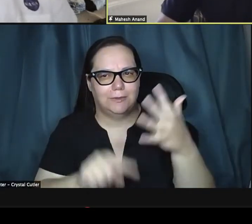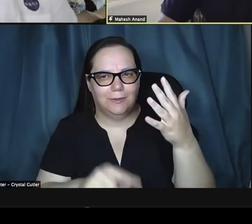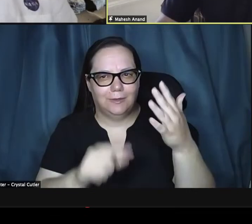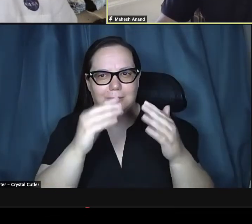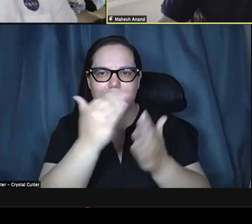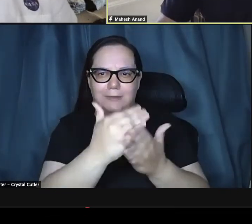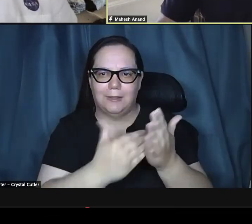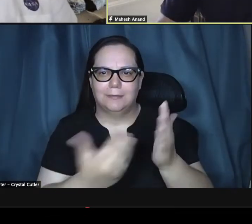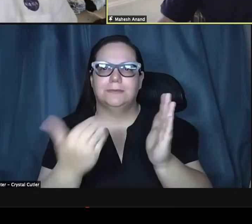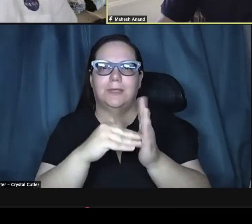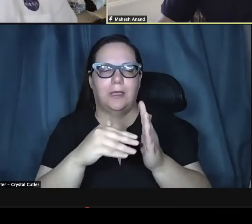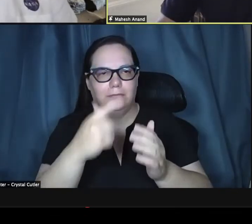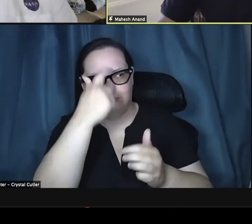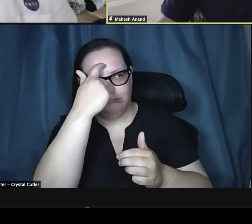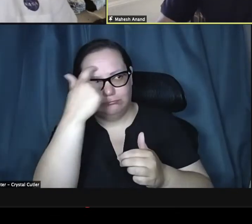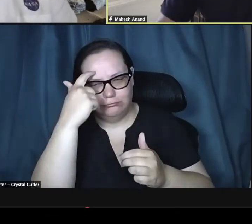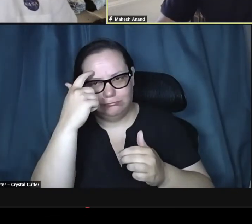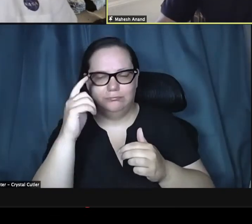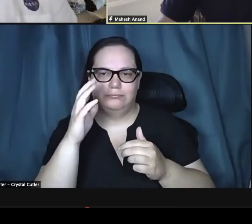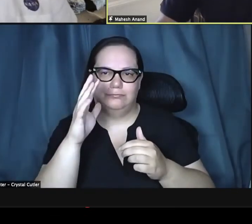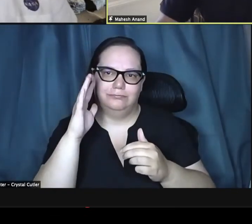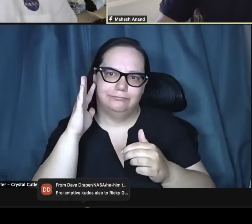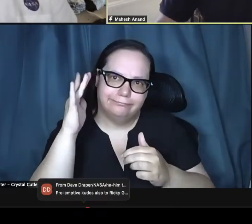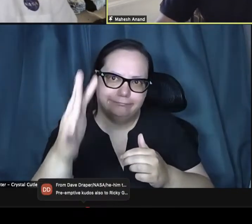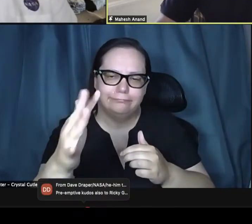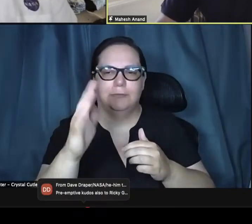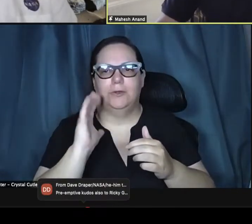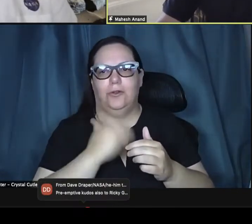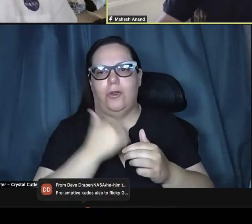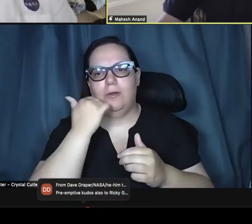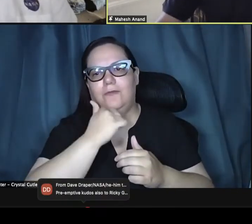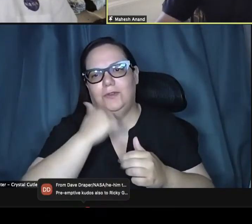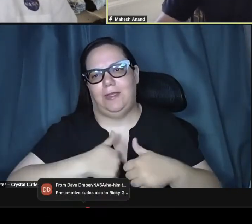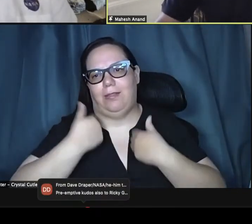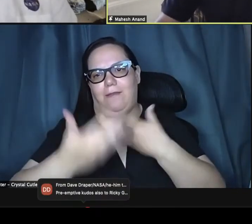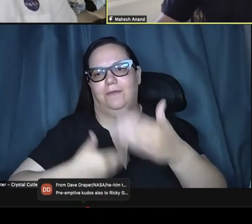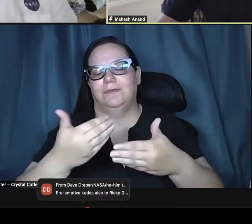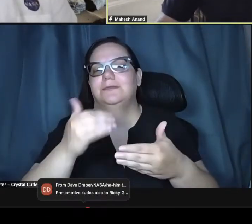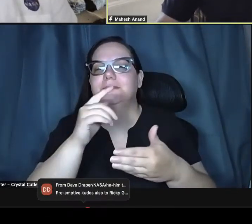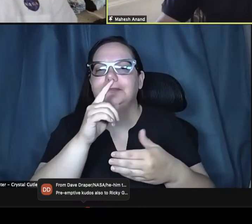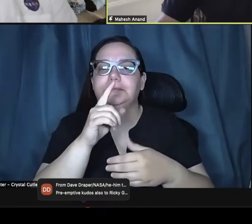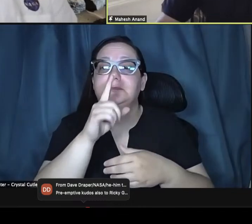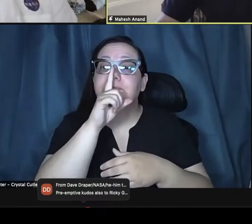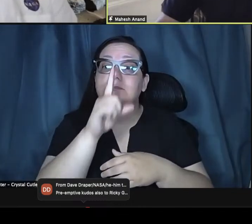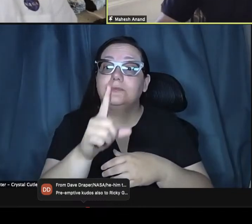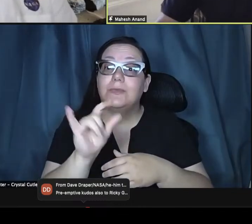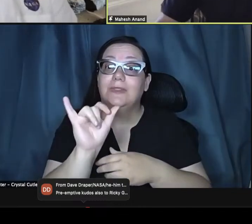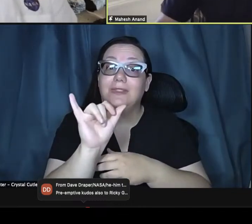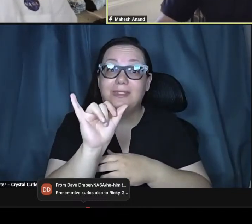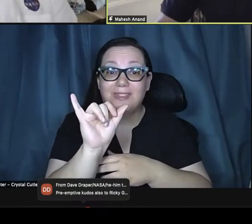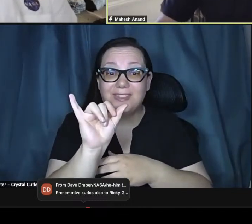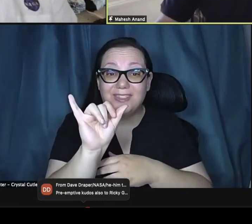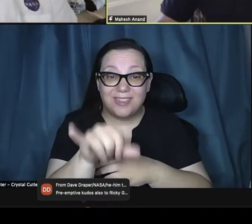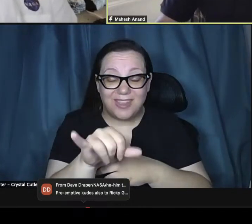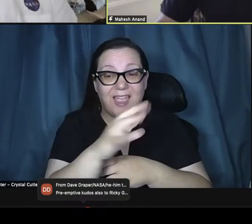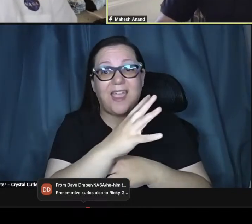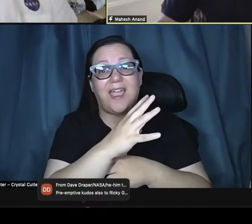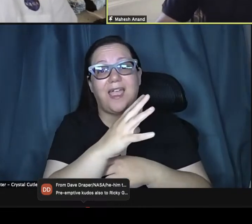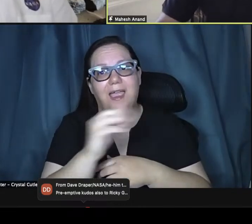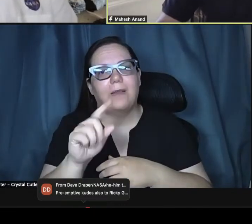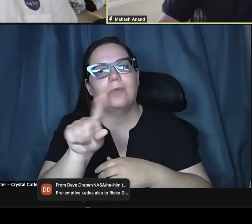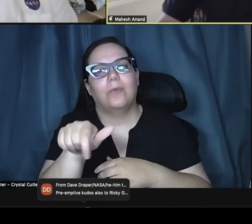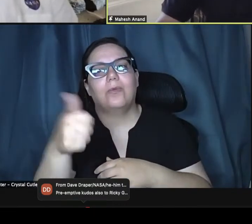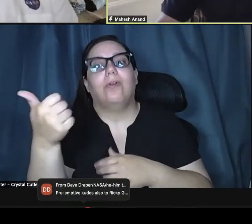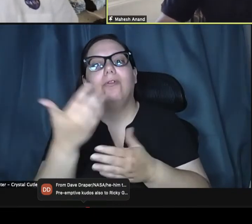the only way to make real progress in the society, in my view. So, you know, with all that, I think the only other thing I wanted to